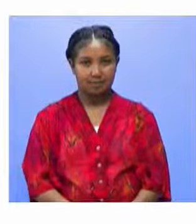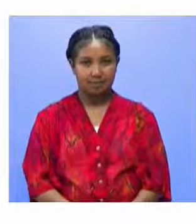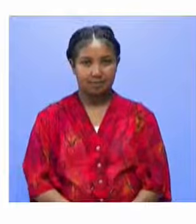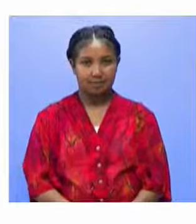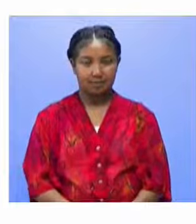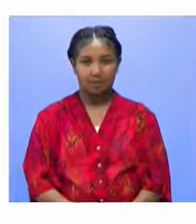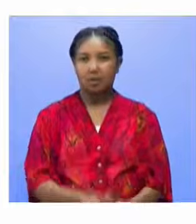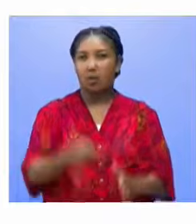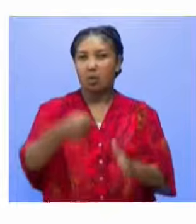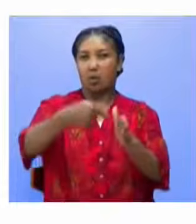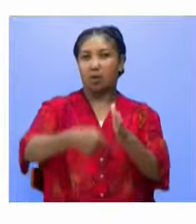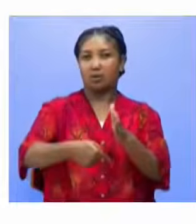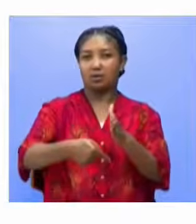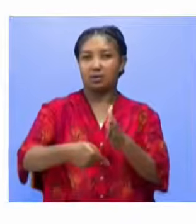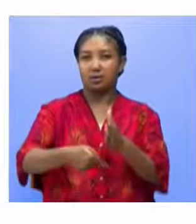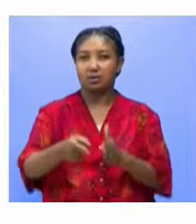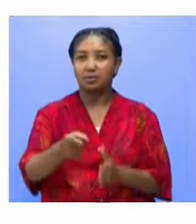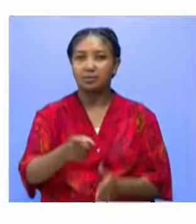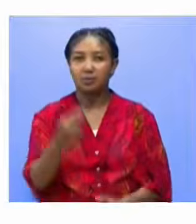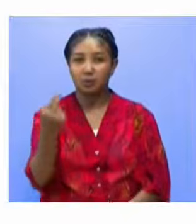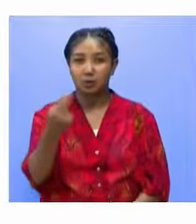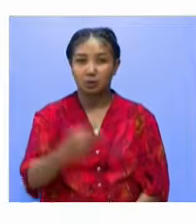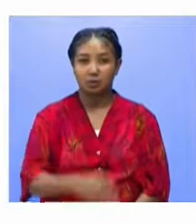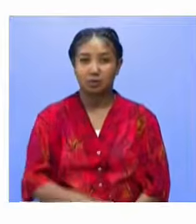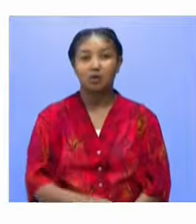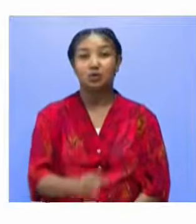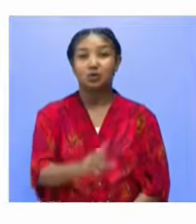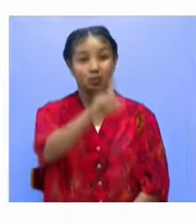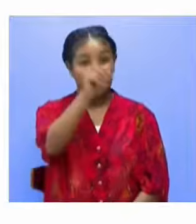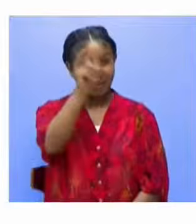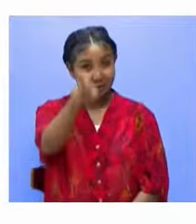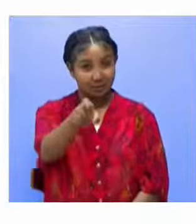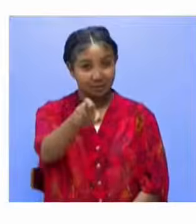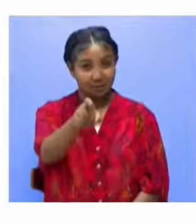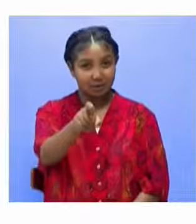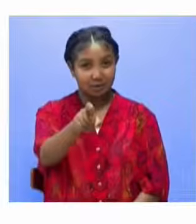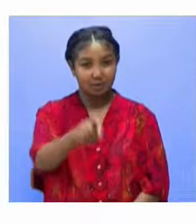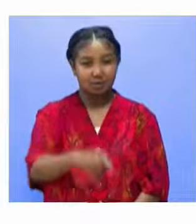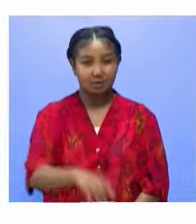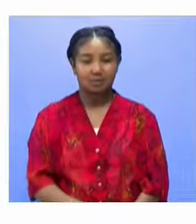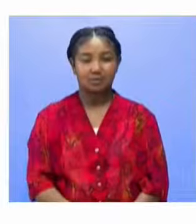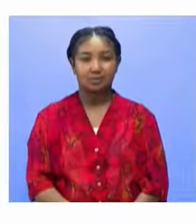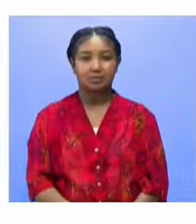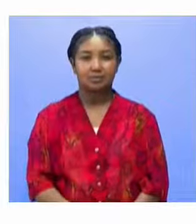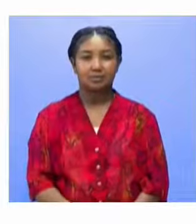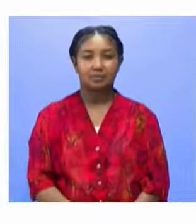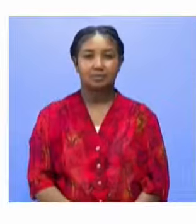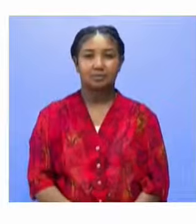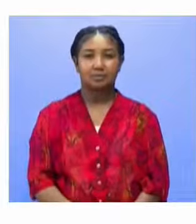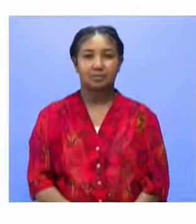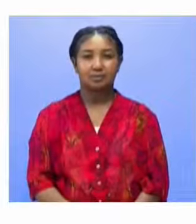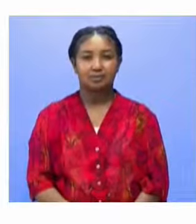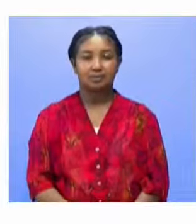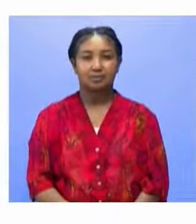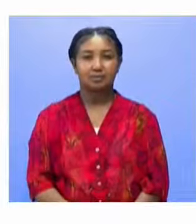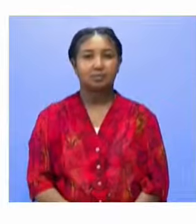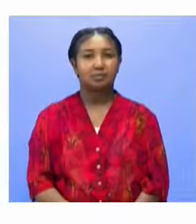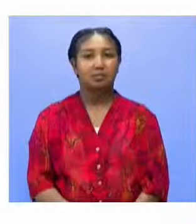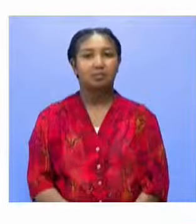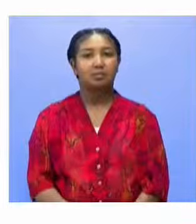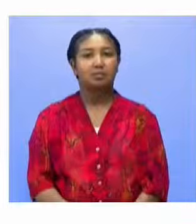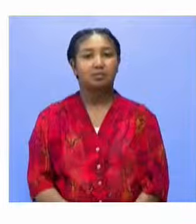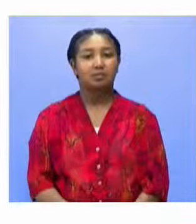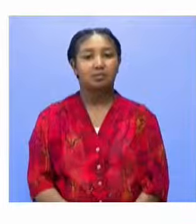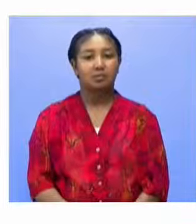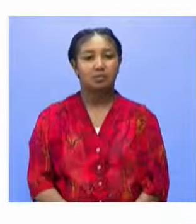We use what to ask, yes, for things.